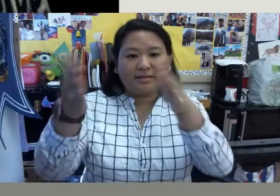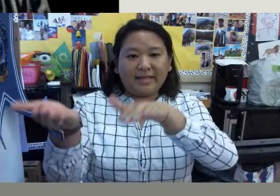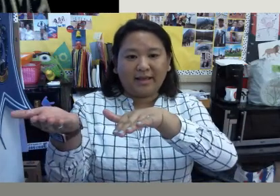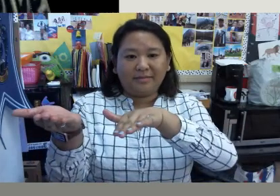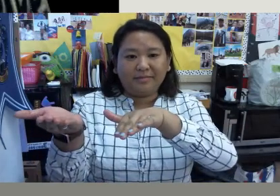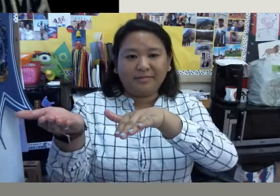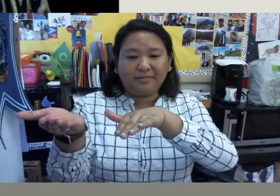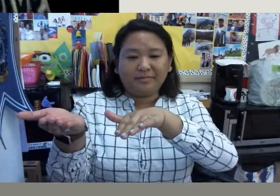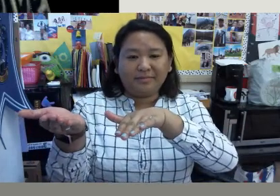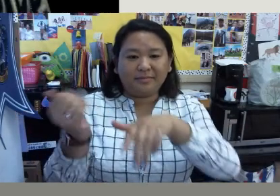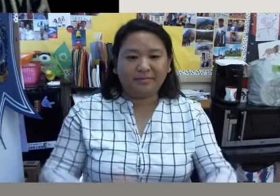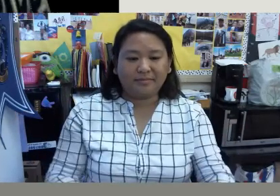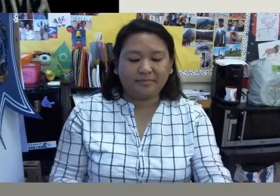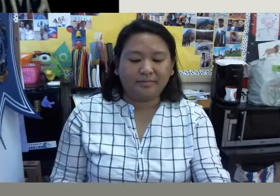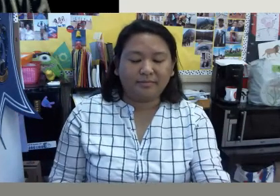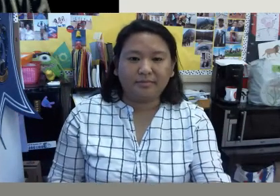Dead.